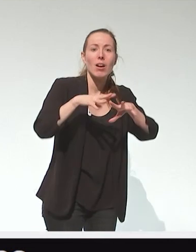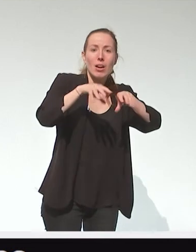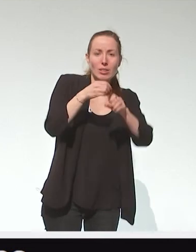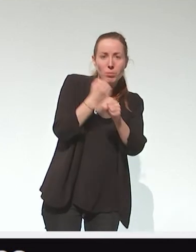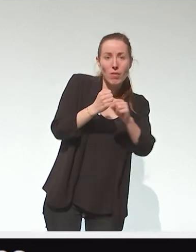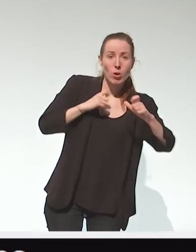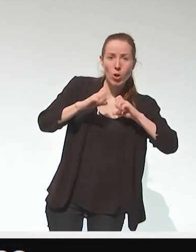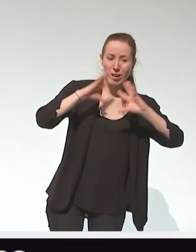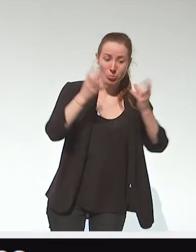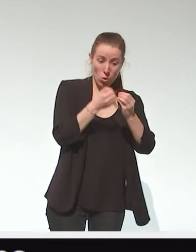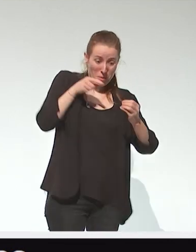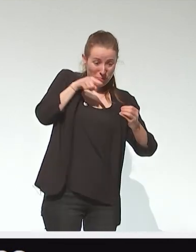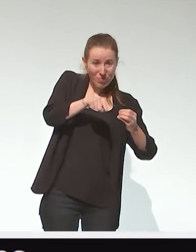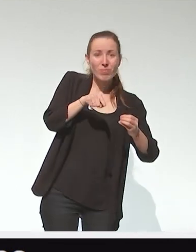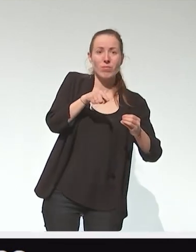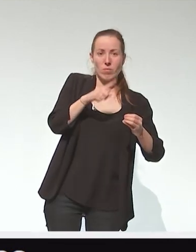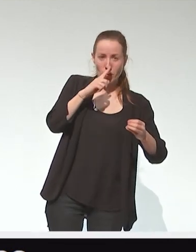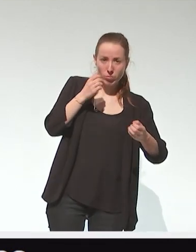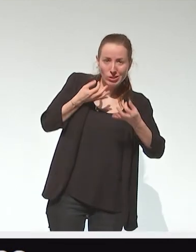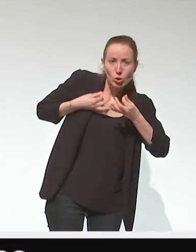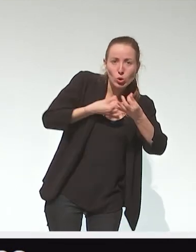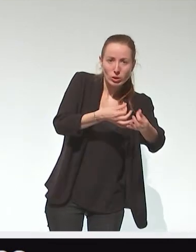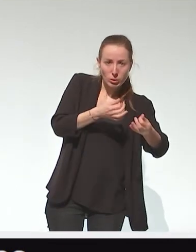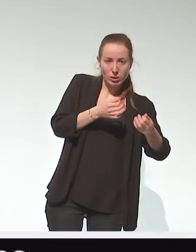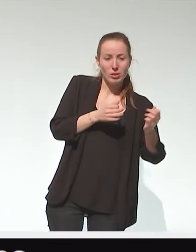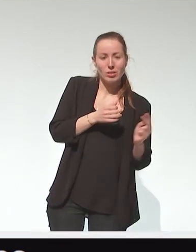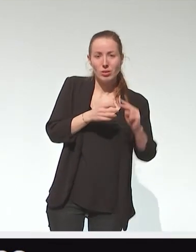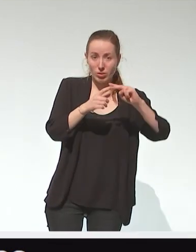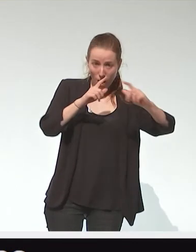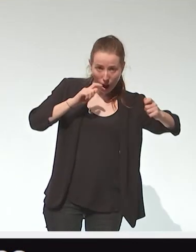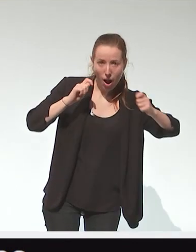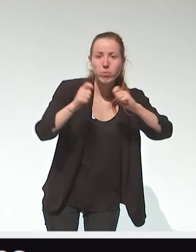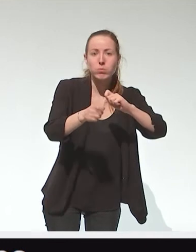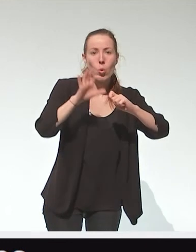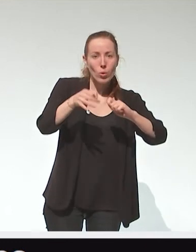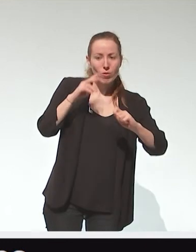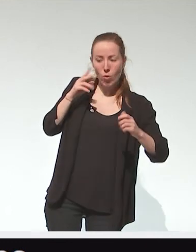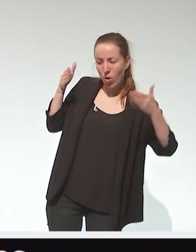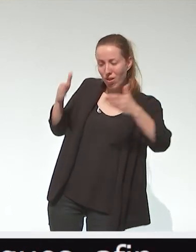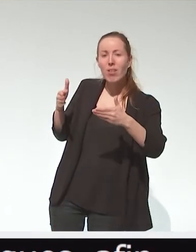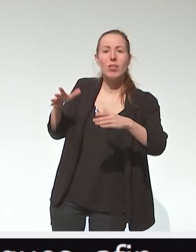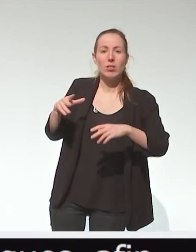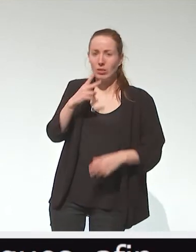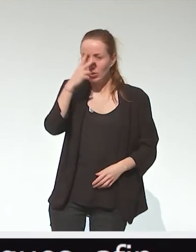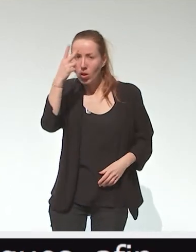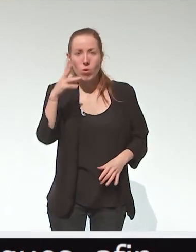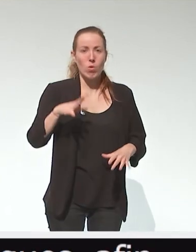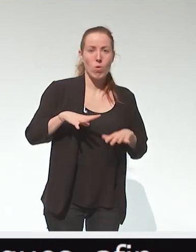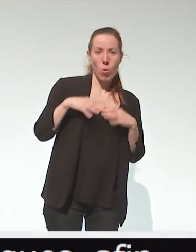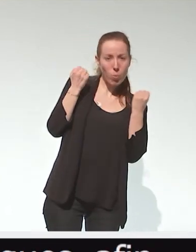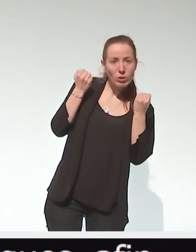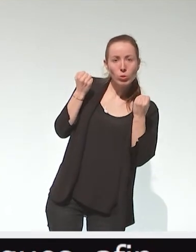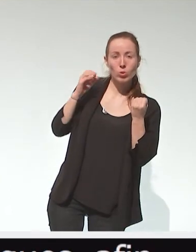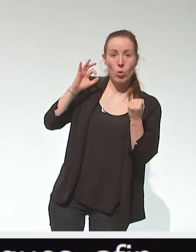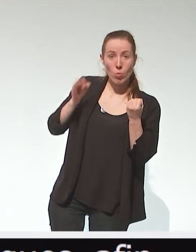of the team. We need to raise their awareness so as to fight discrimination. So let's look at the skills and the abilities